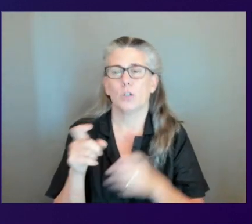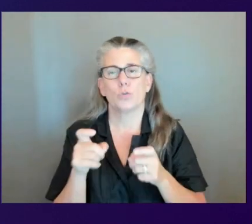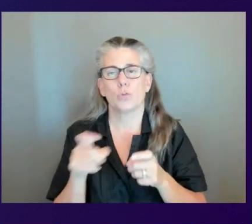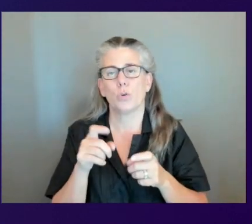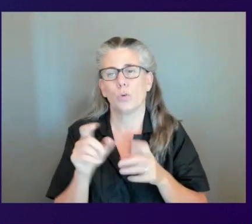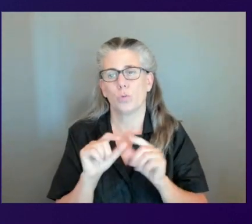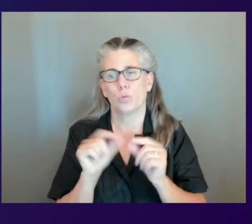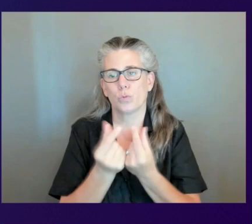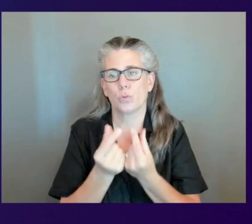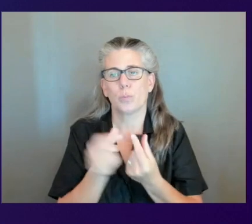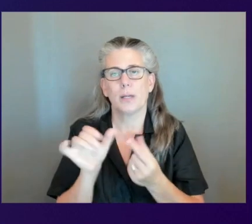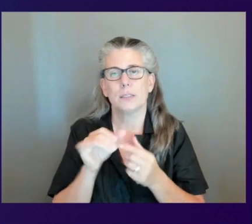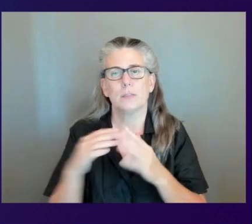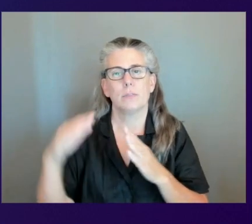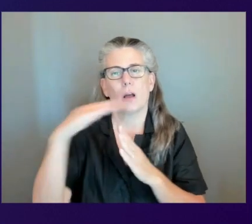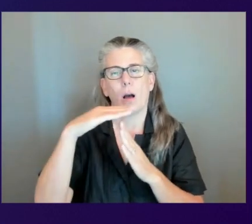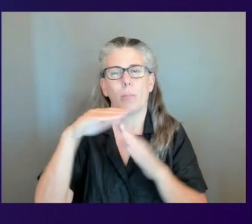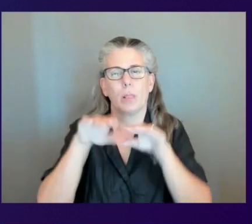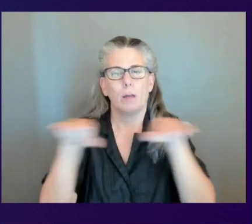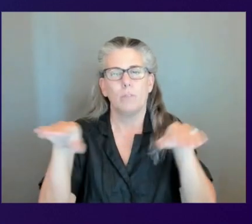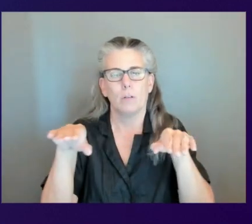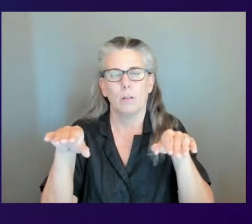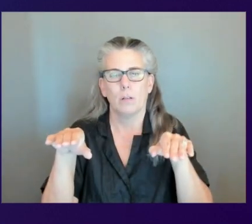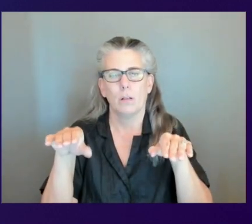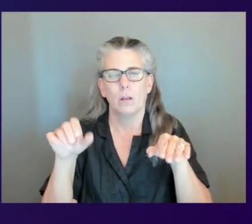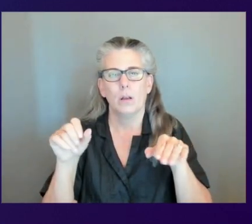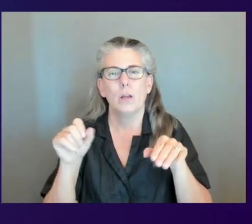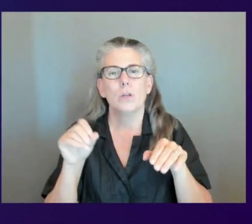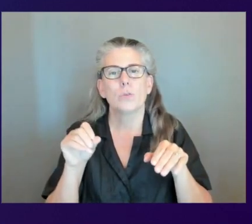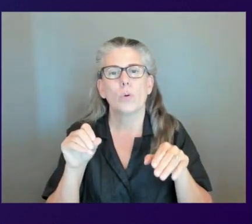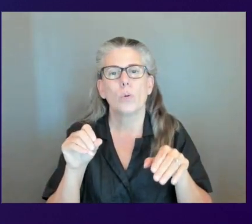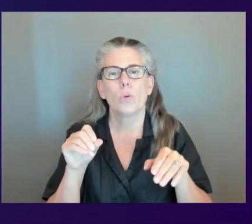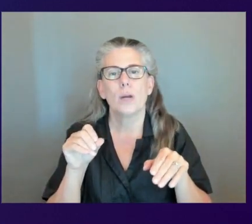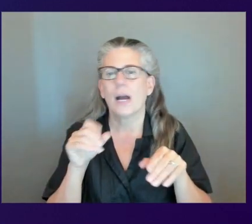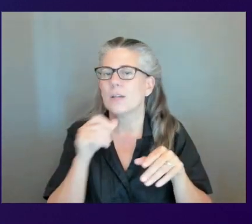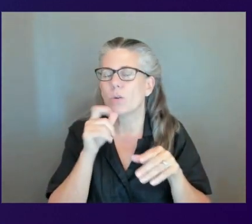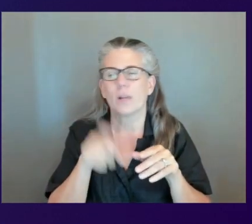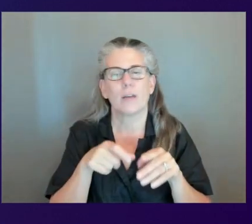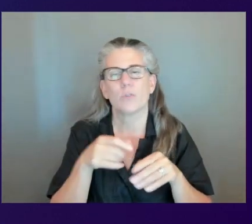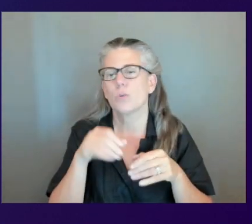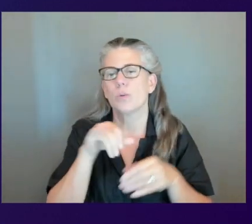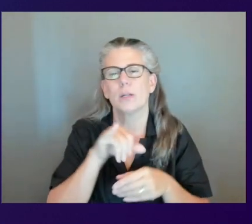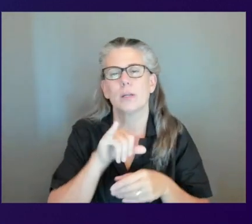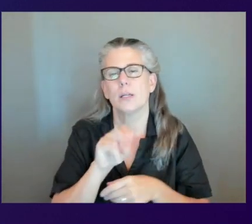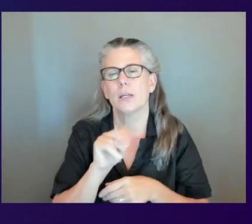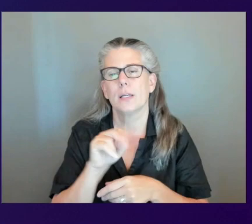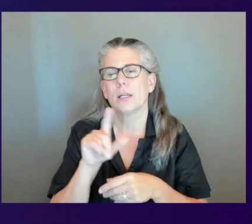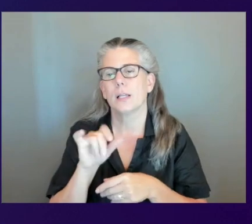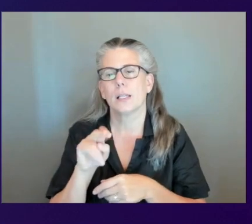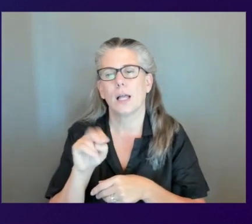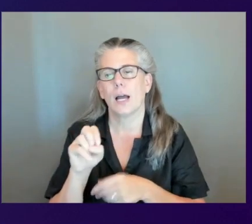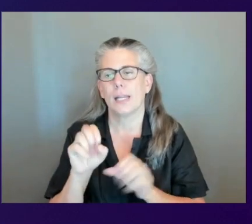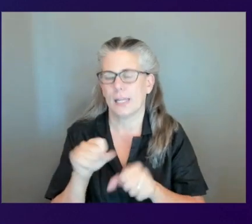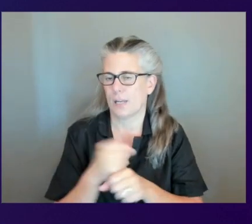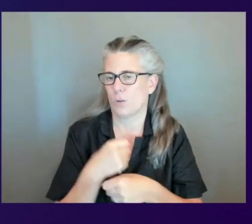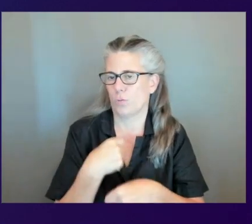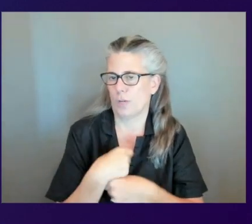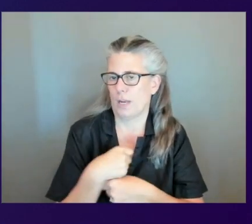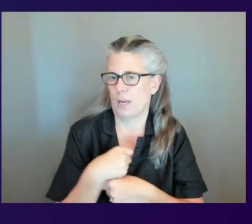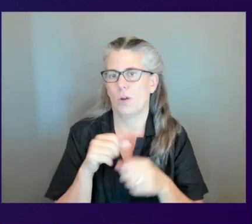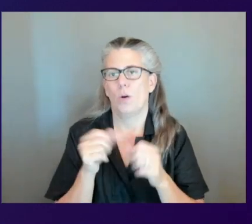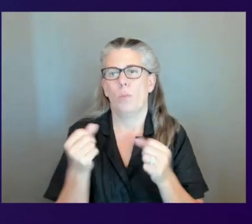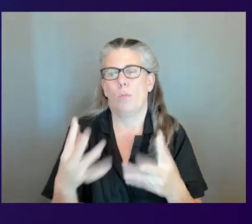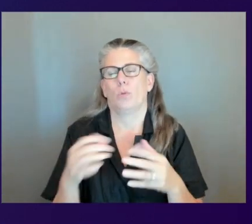a web portal. So I don't even have to do this inline. I can just go and create an IP access group, which can then be applied to multiple web